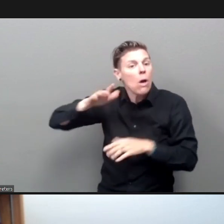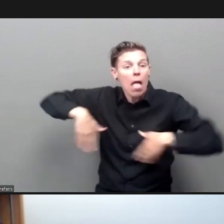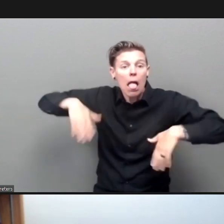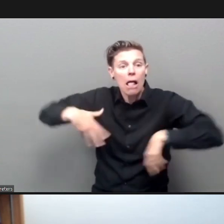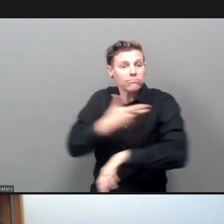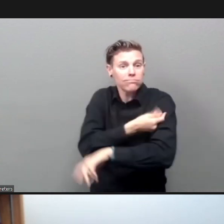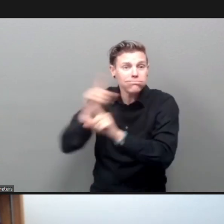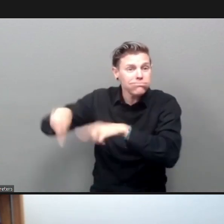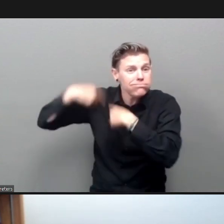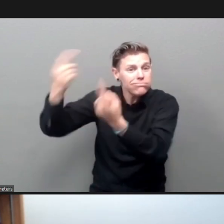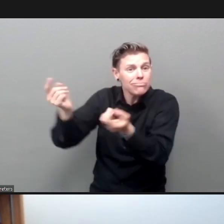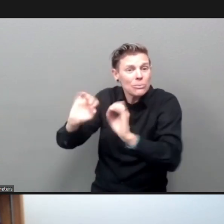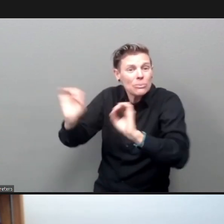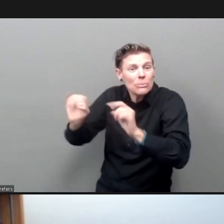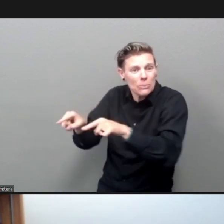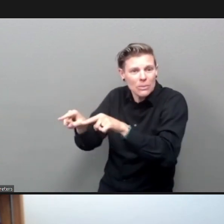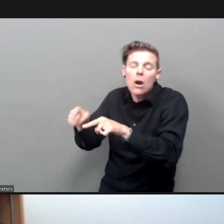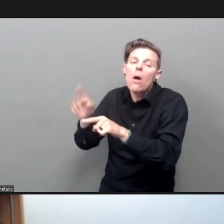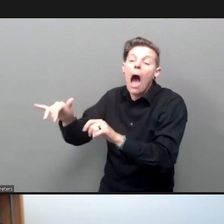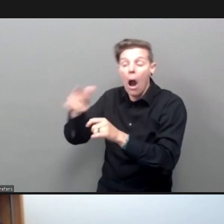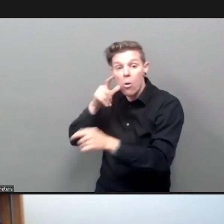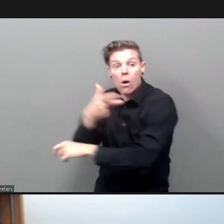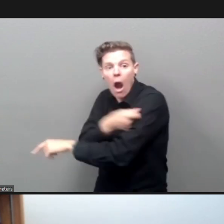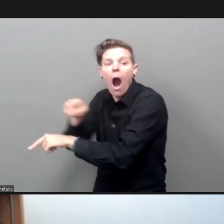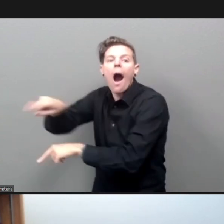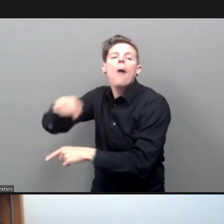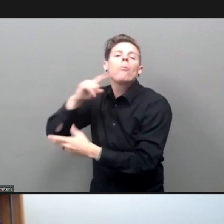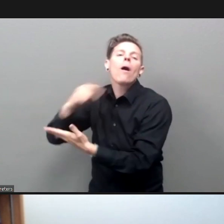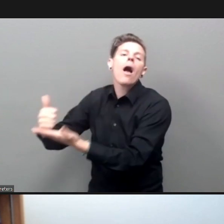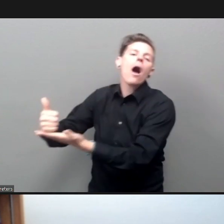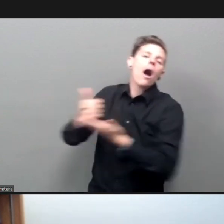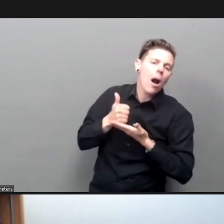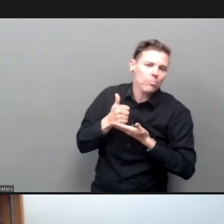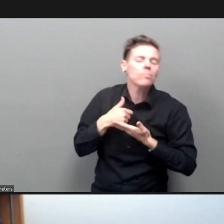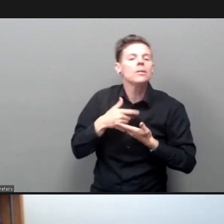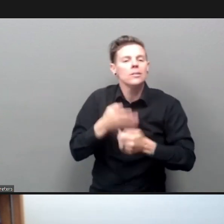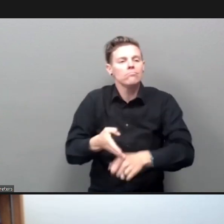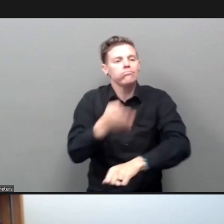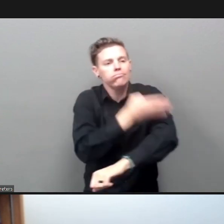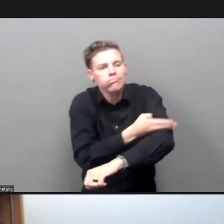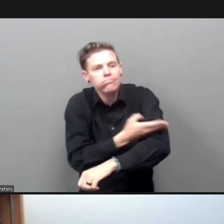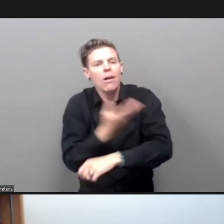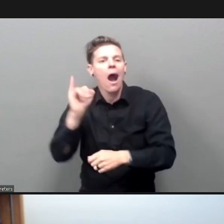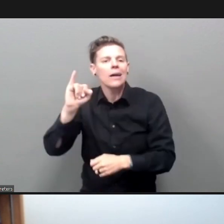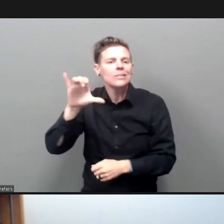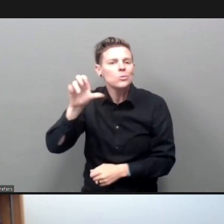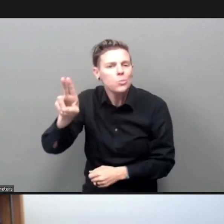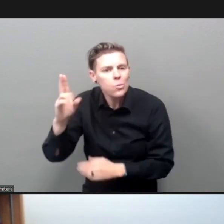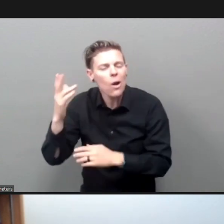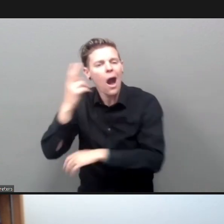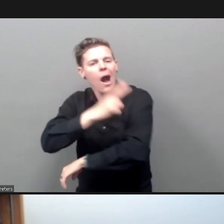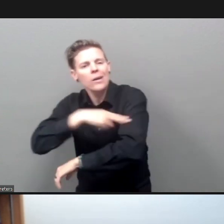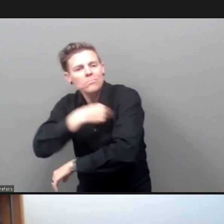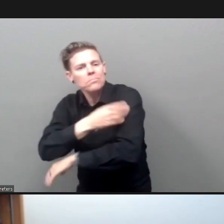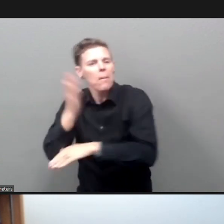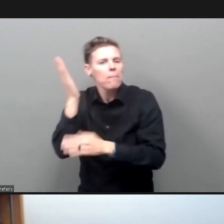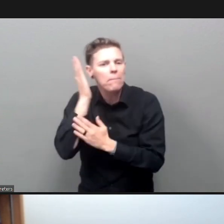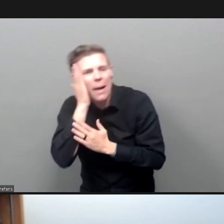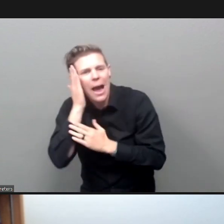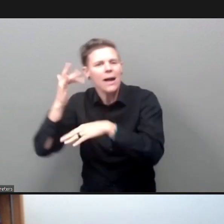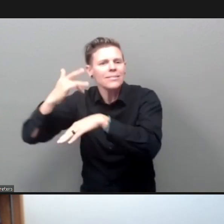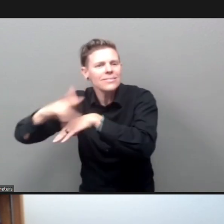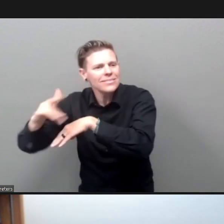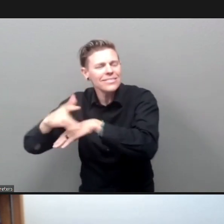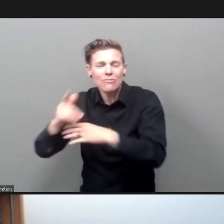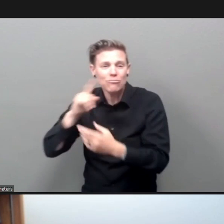our ICU crisis, and in the fact that we're seeing a much higher and frankly unnecessary number of